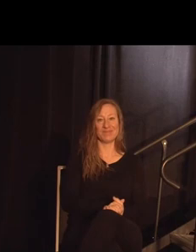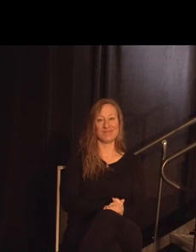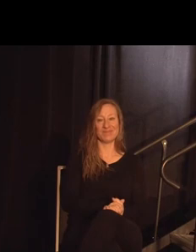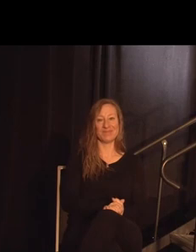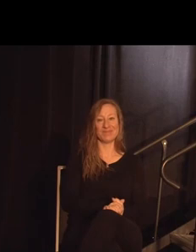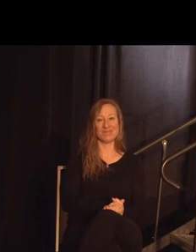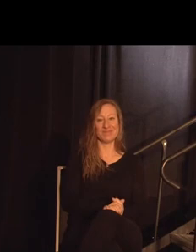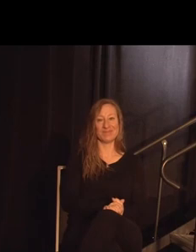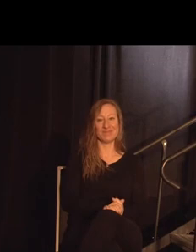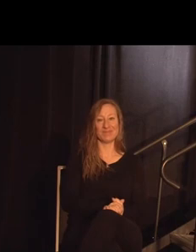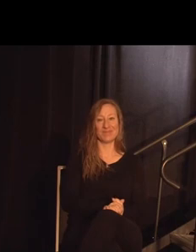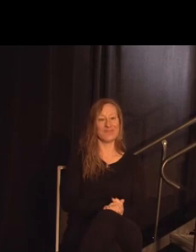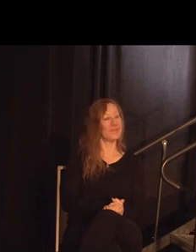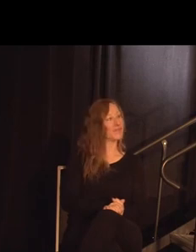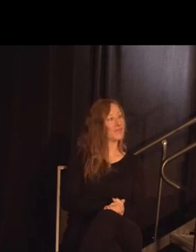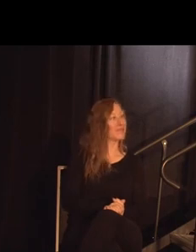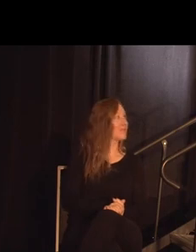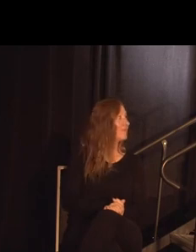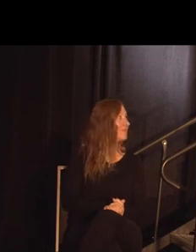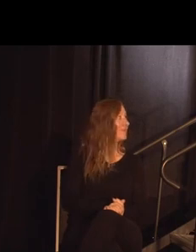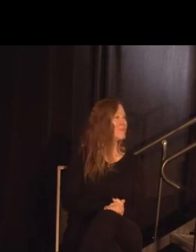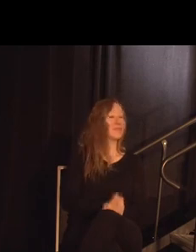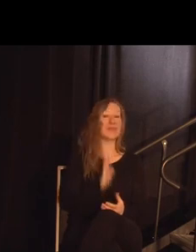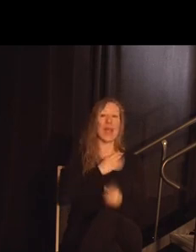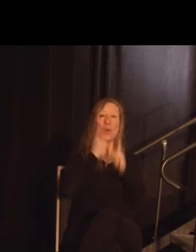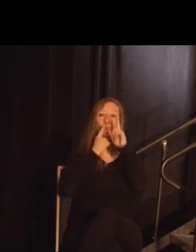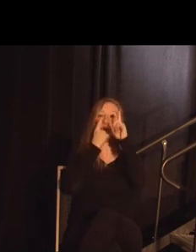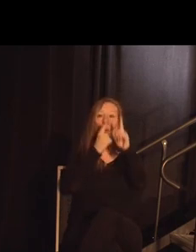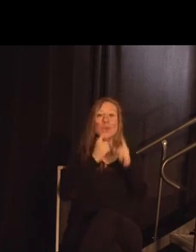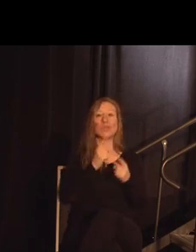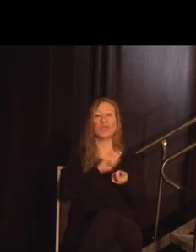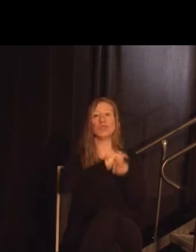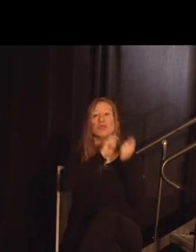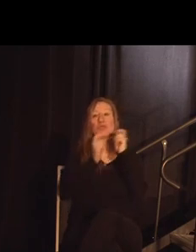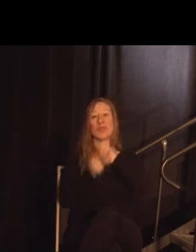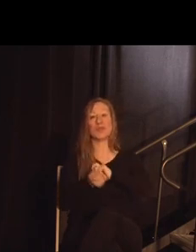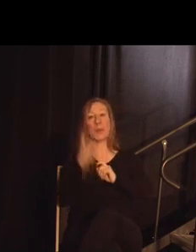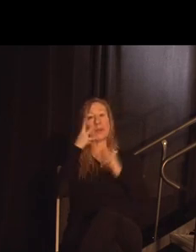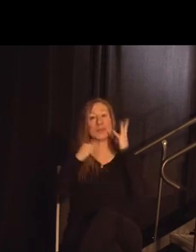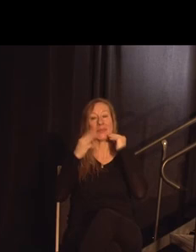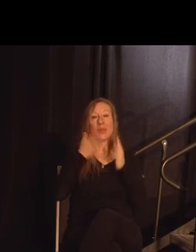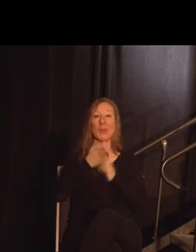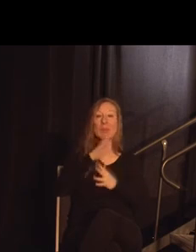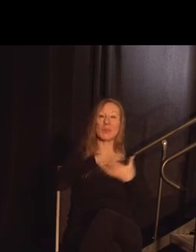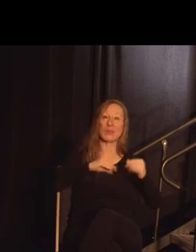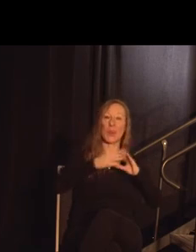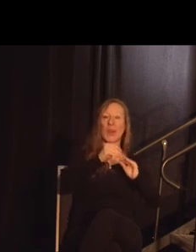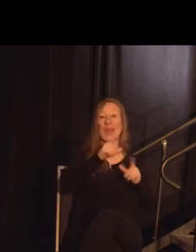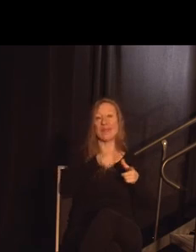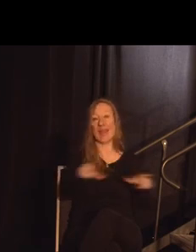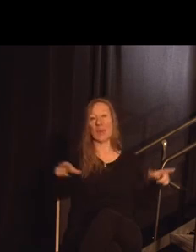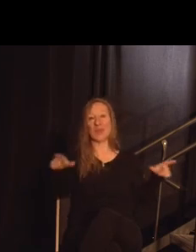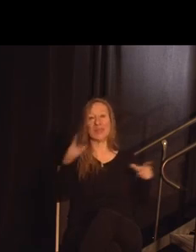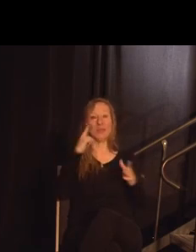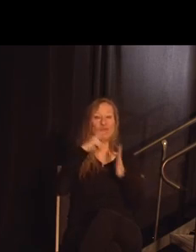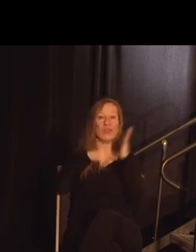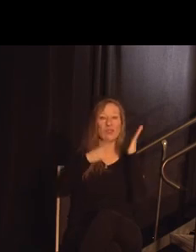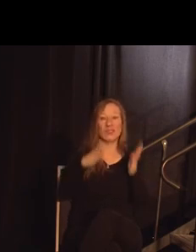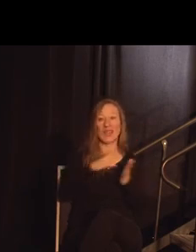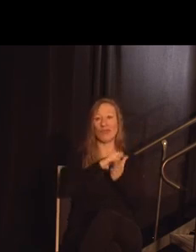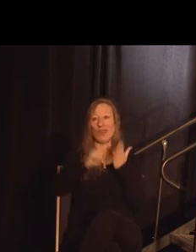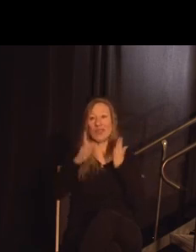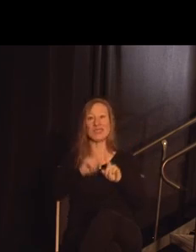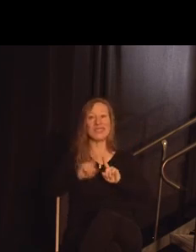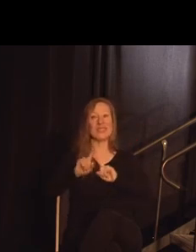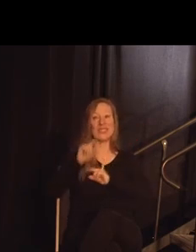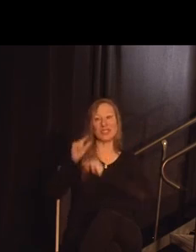The mission of Seattle Arts and Lectures is to cultivate transformative experiences through story and language with readers and writers of all generations. We